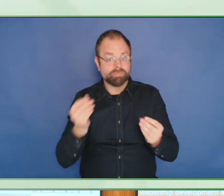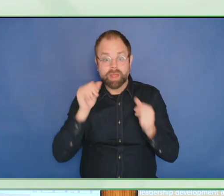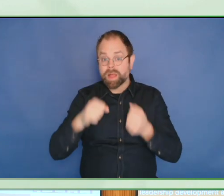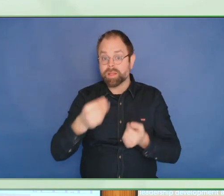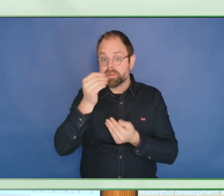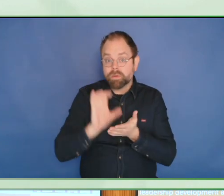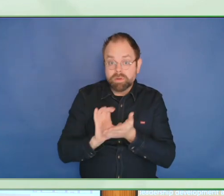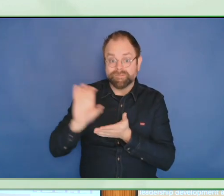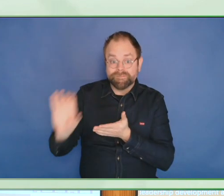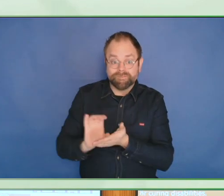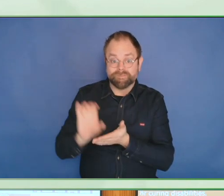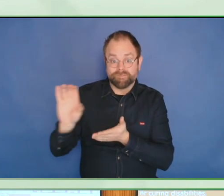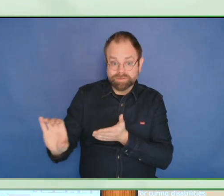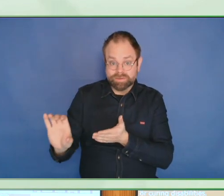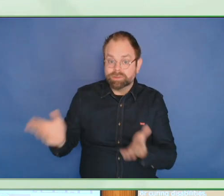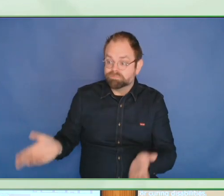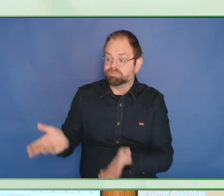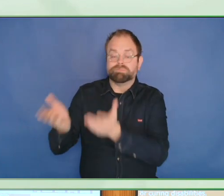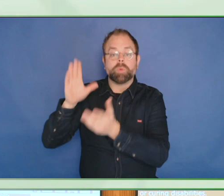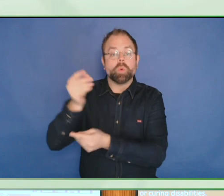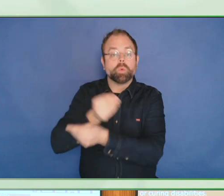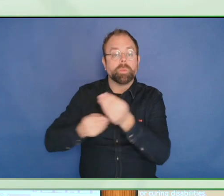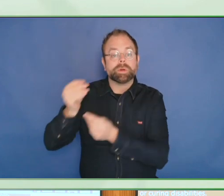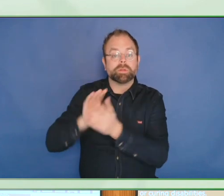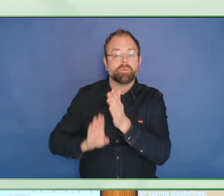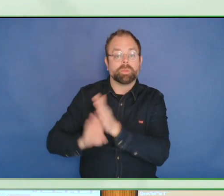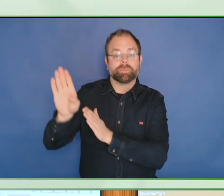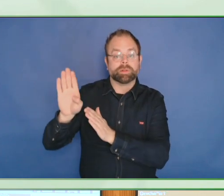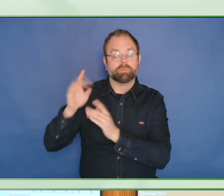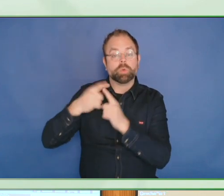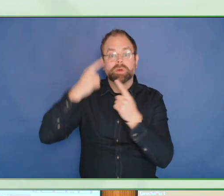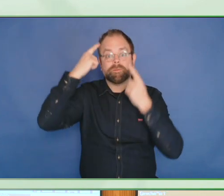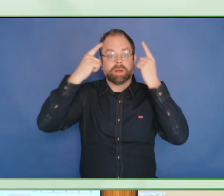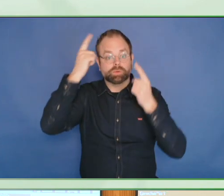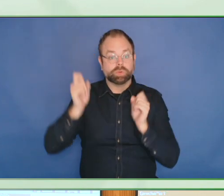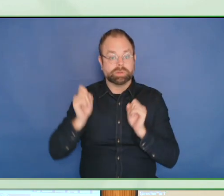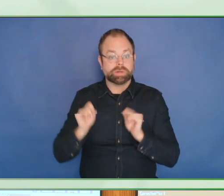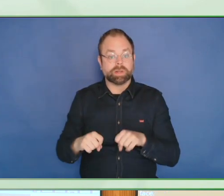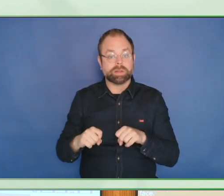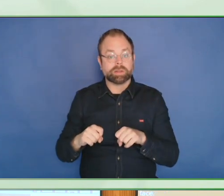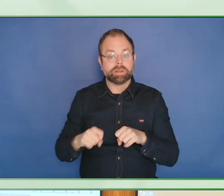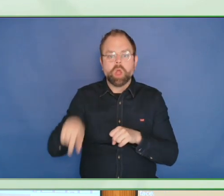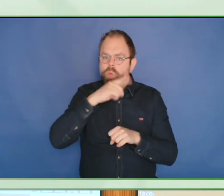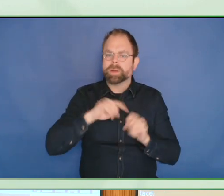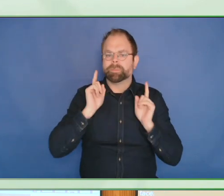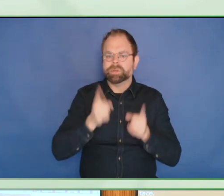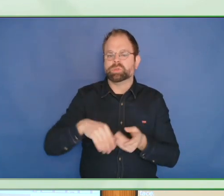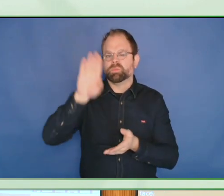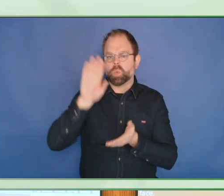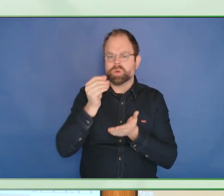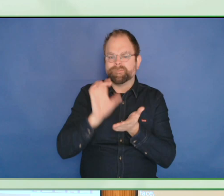So just to go over the challenges that women with disabilities face. It's across the globe, it's quite